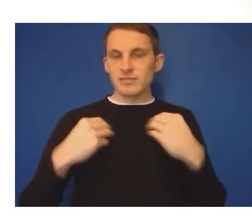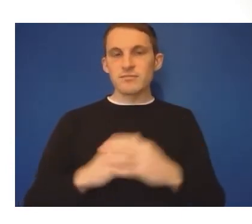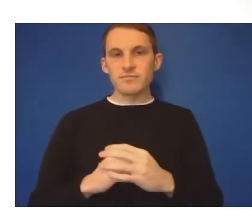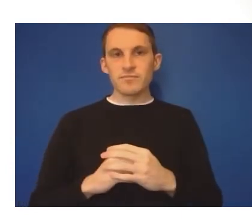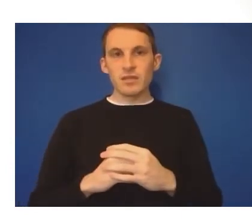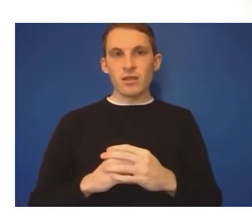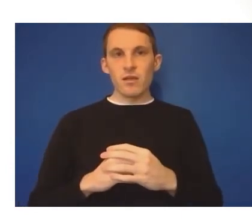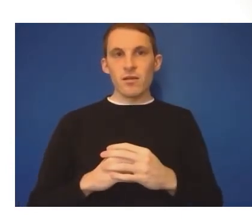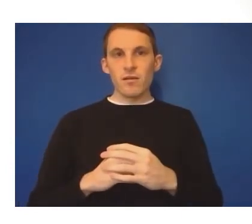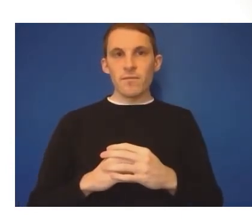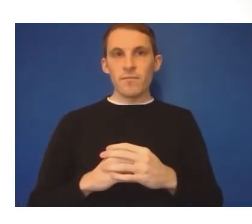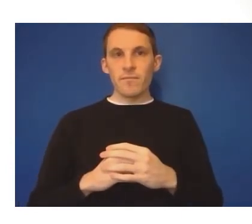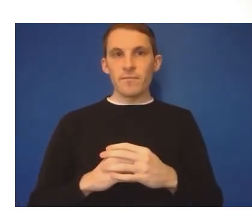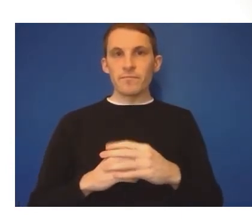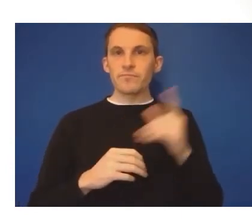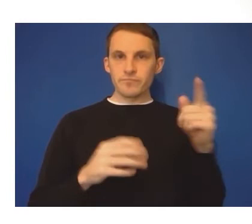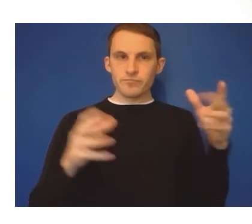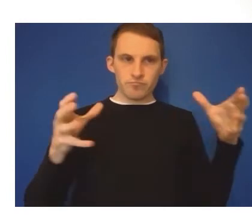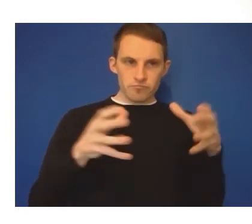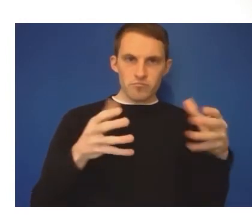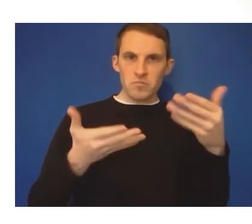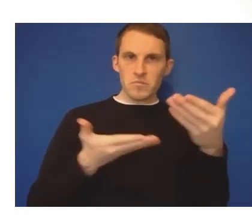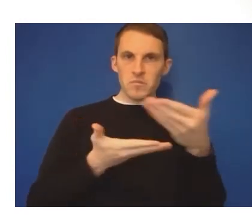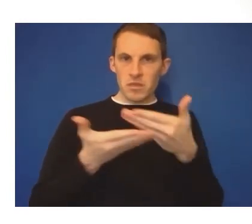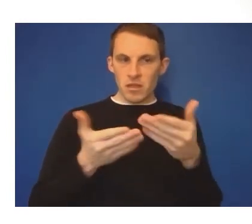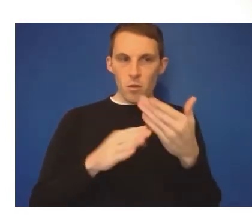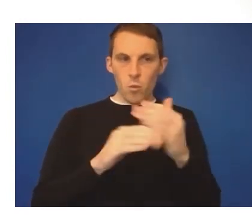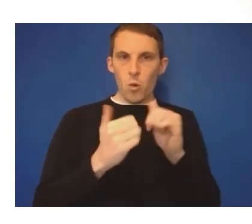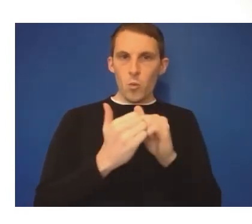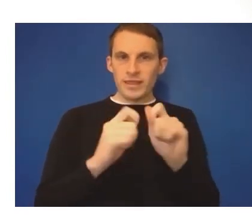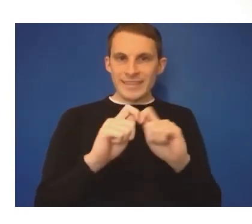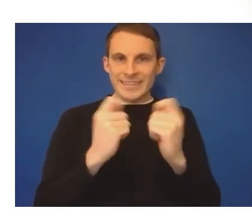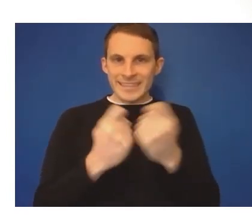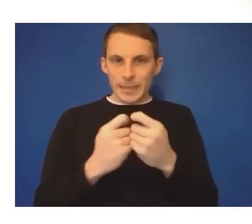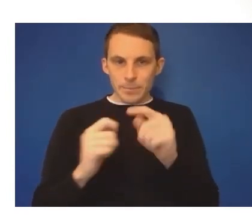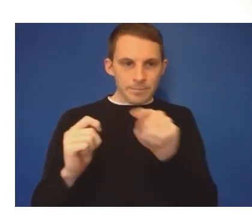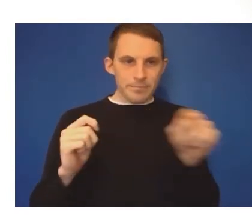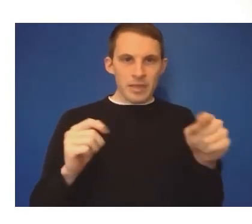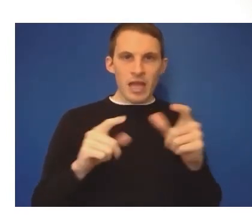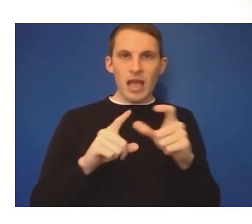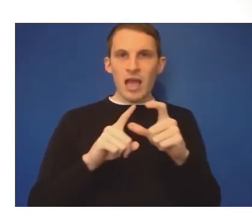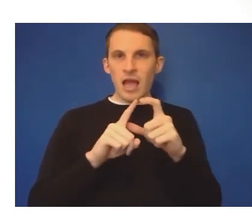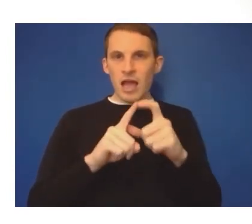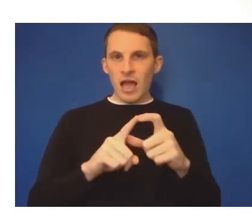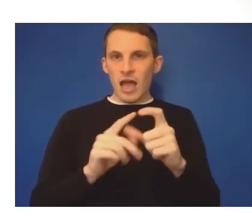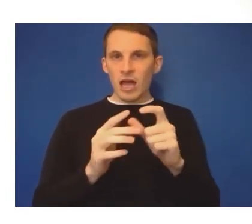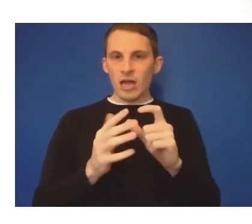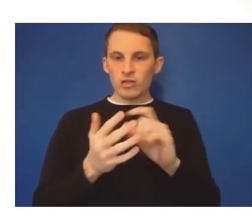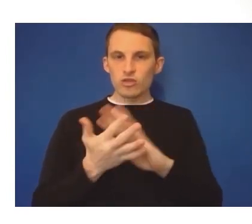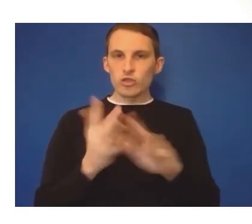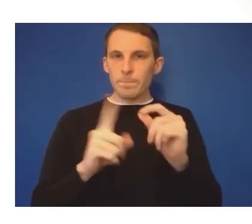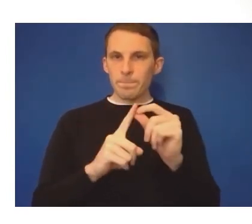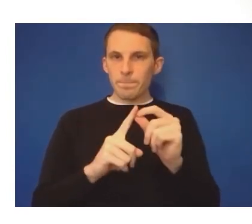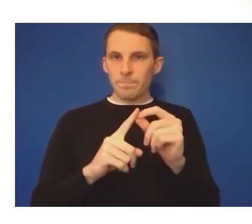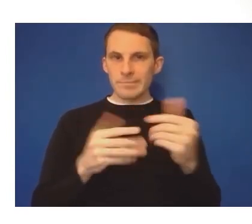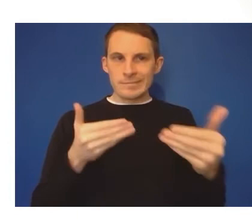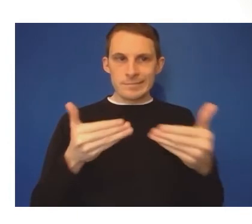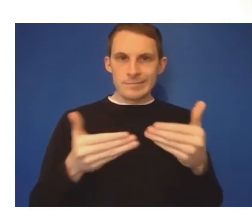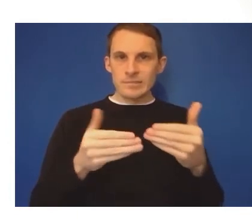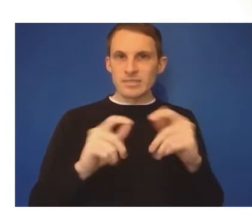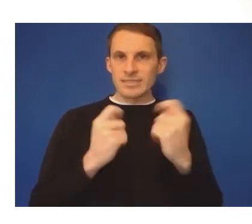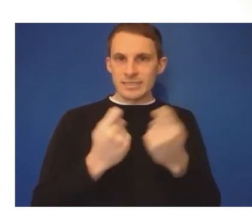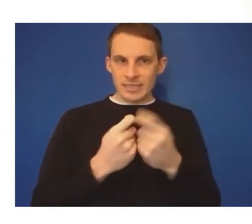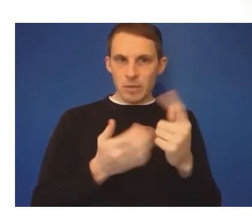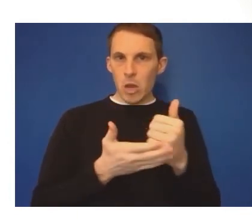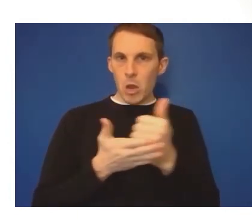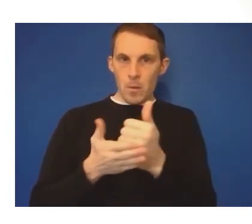inclusion or hardship or vulnerability teams within those organisations. And our goal for this project was to develop